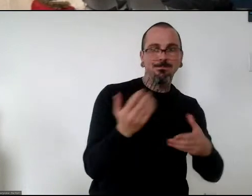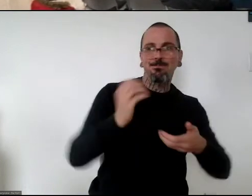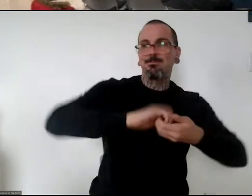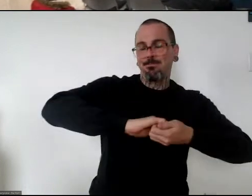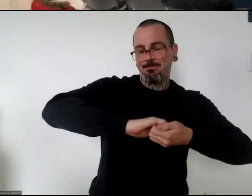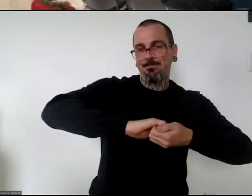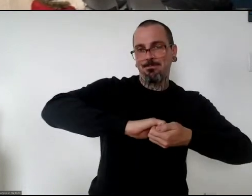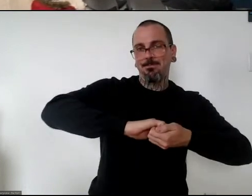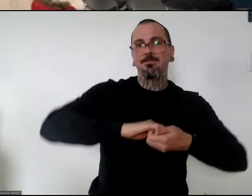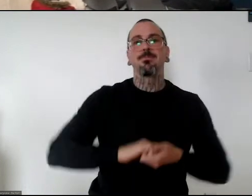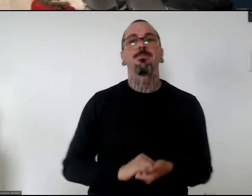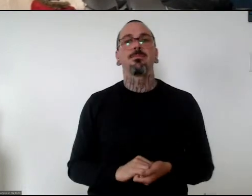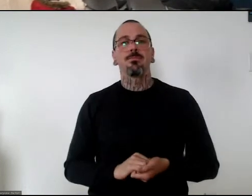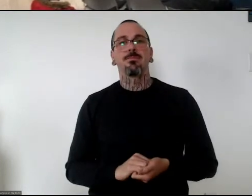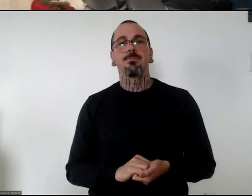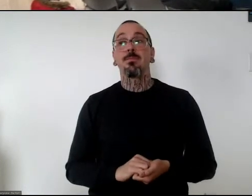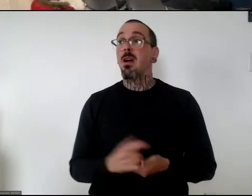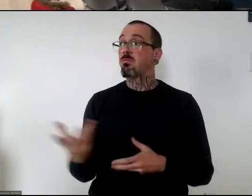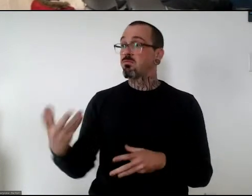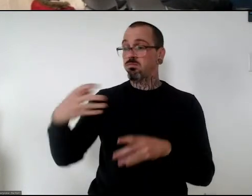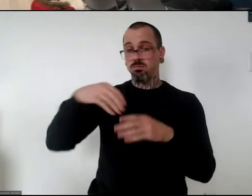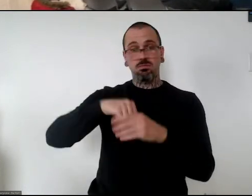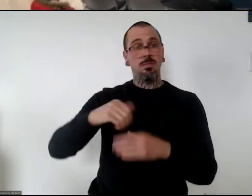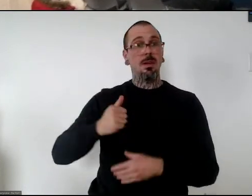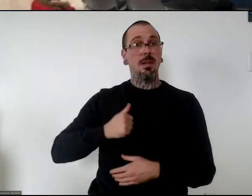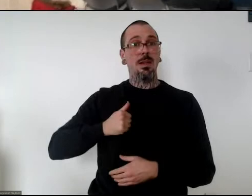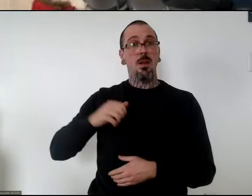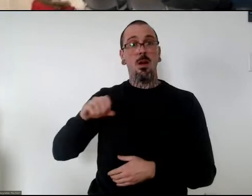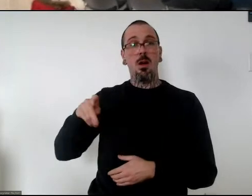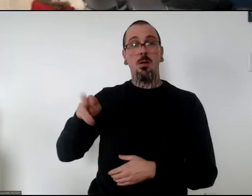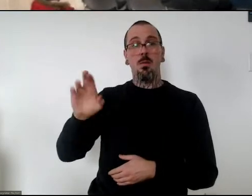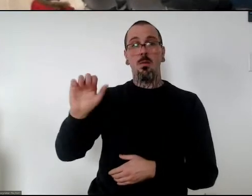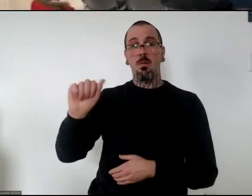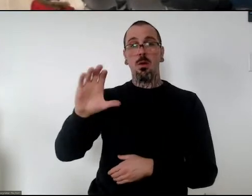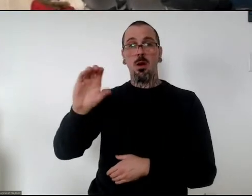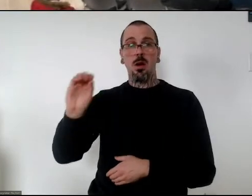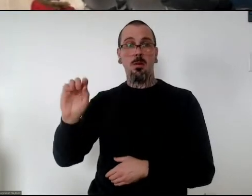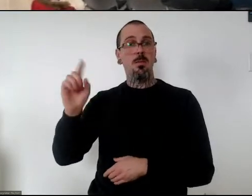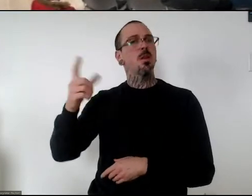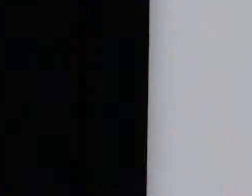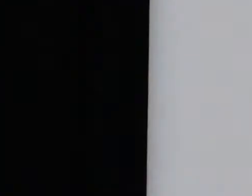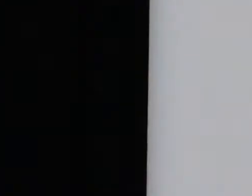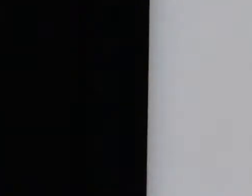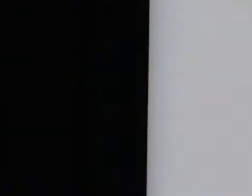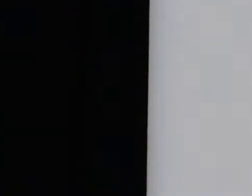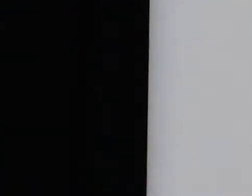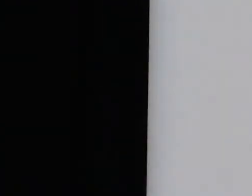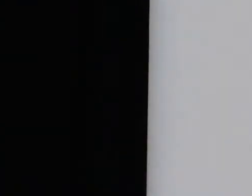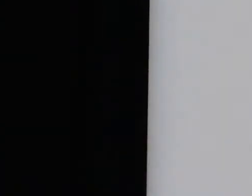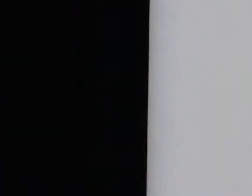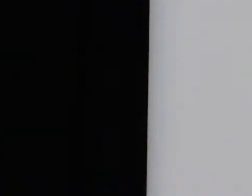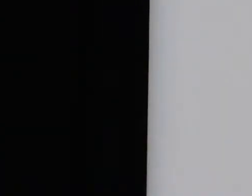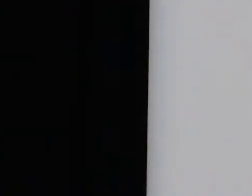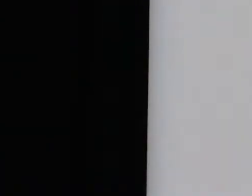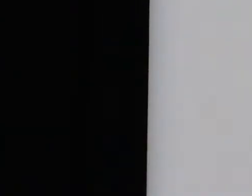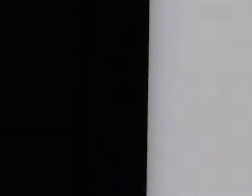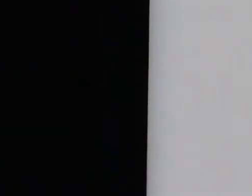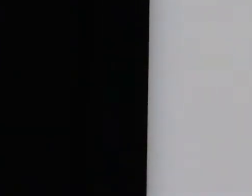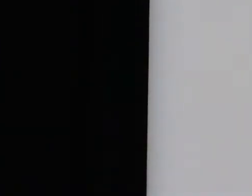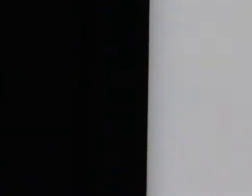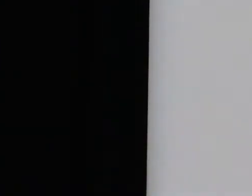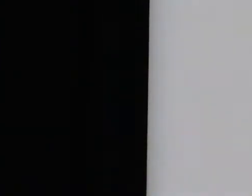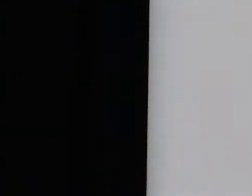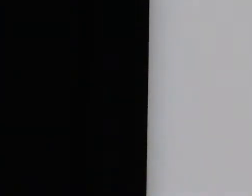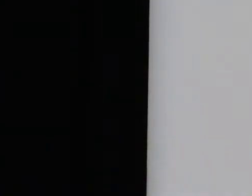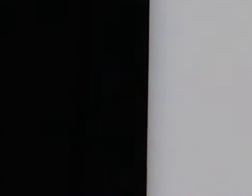of the Canadian Opera Company's Circle of Artists and is a laureate of the prestigious Natition Foundation Reveal